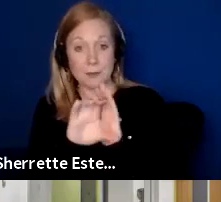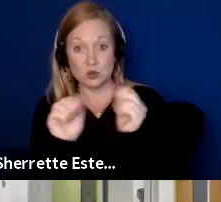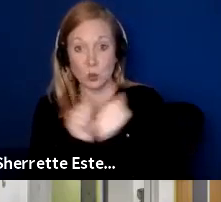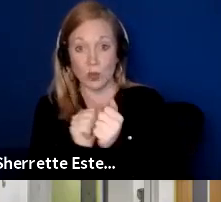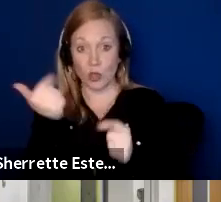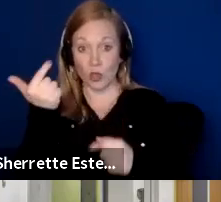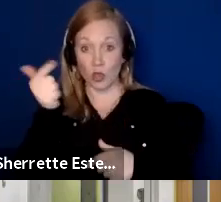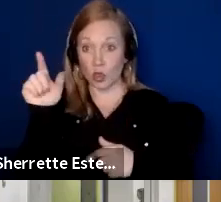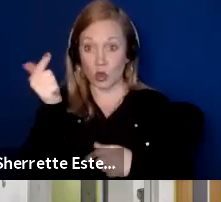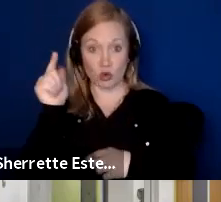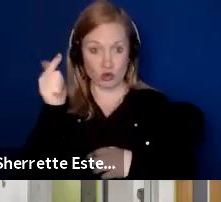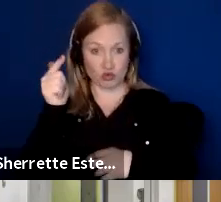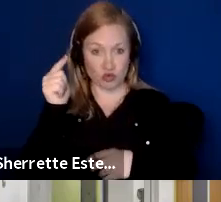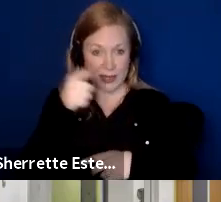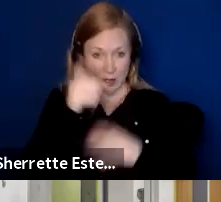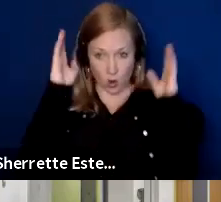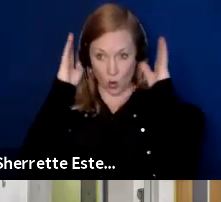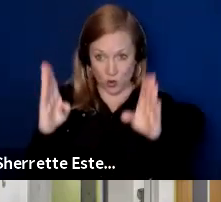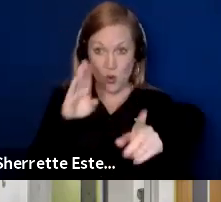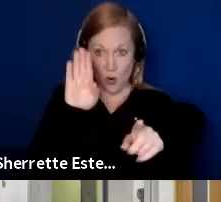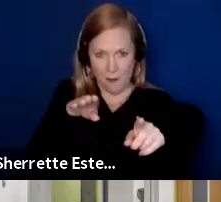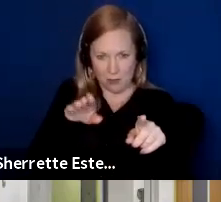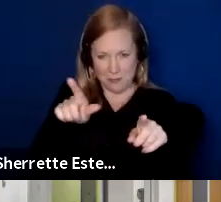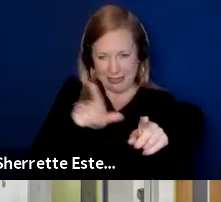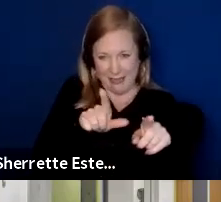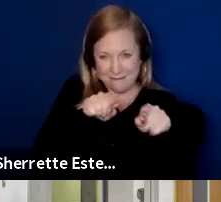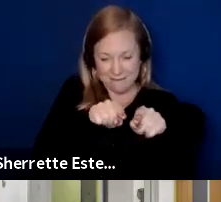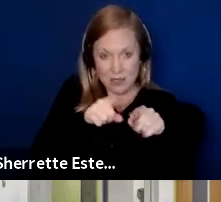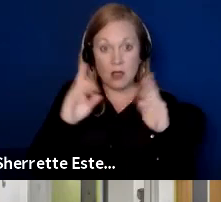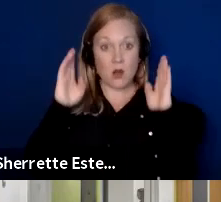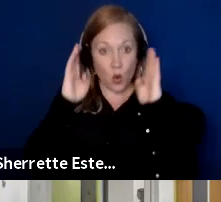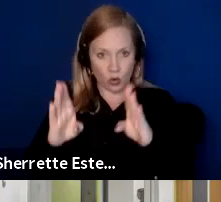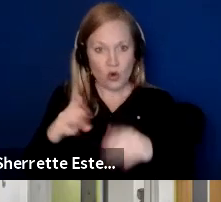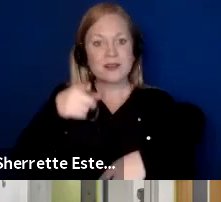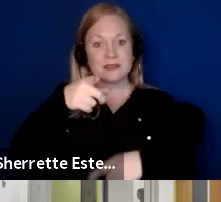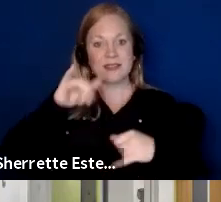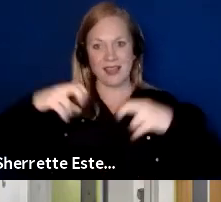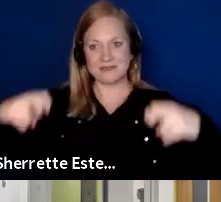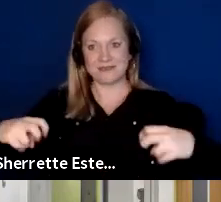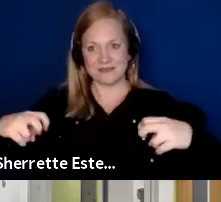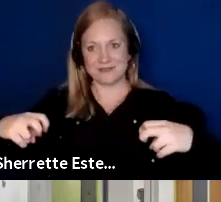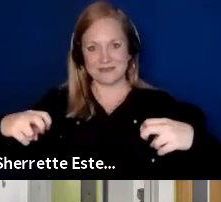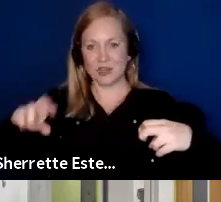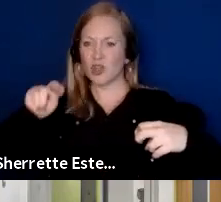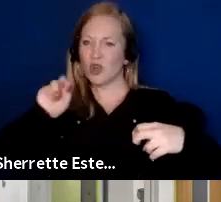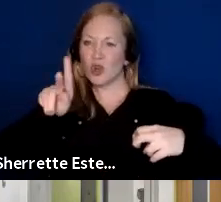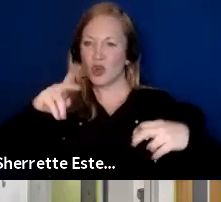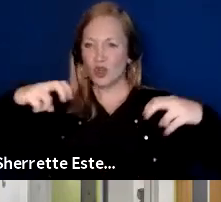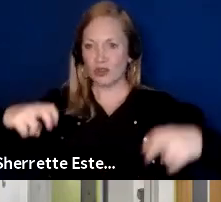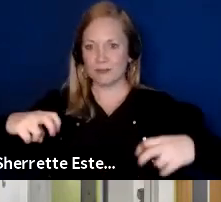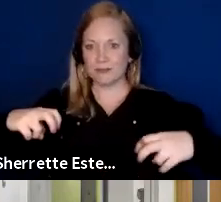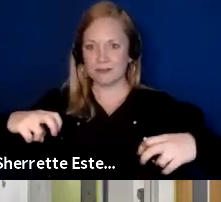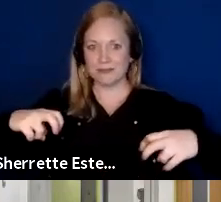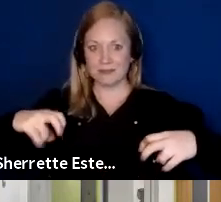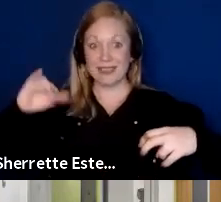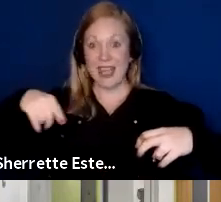green, it's a corridor with the green, yes, that one. We've created these little seating nooks at the entrances